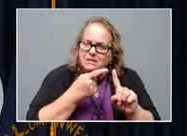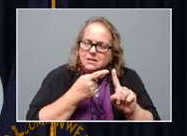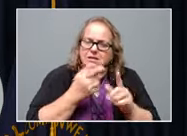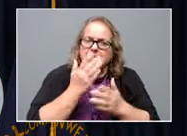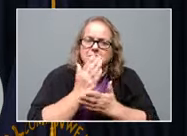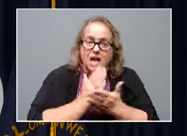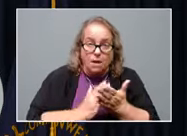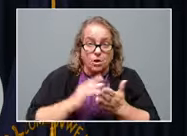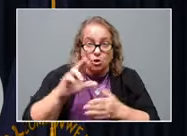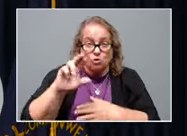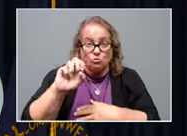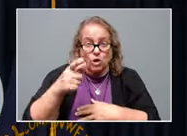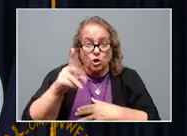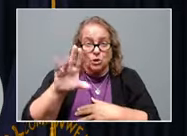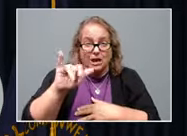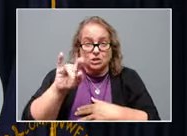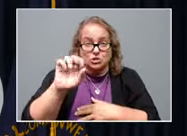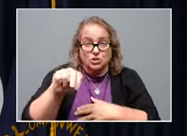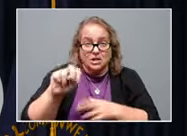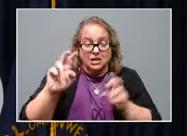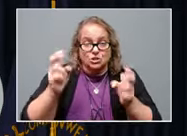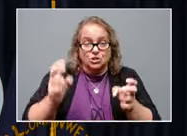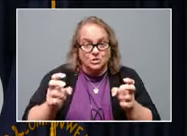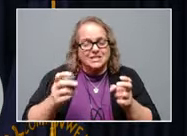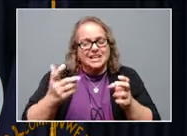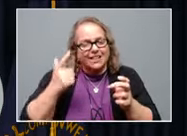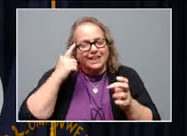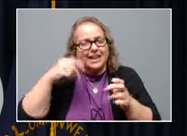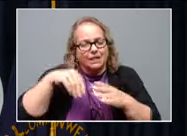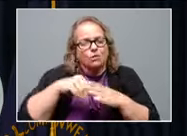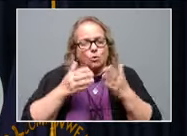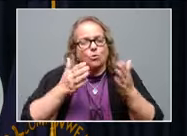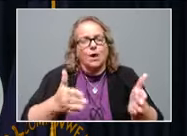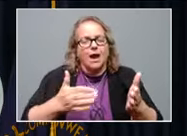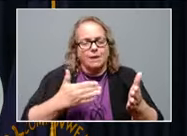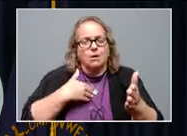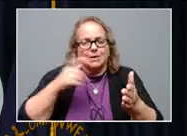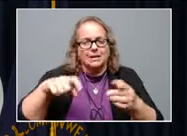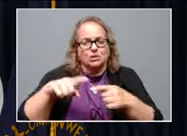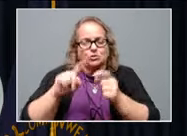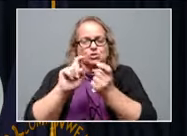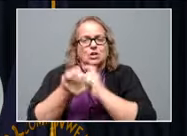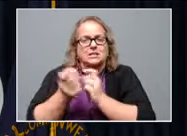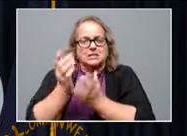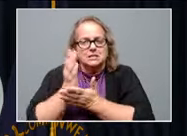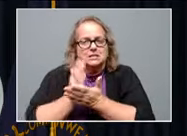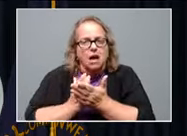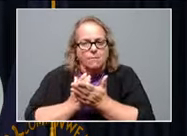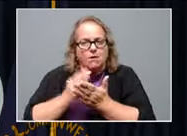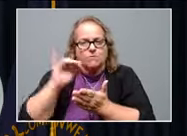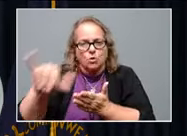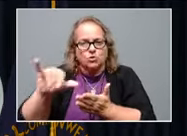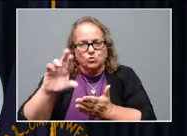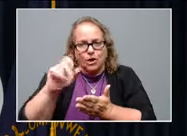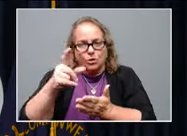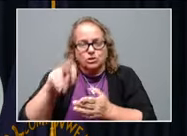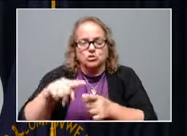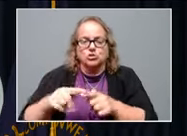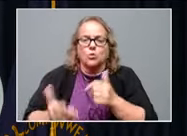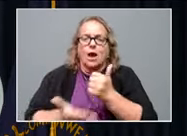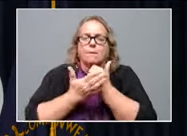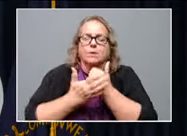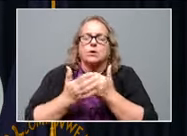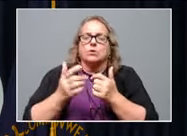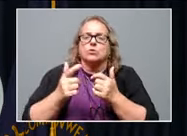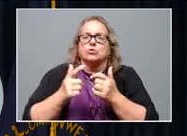now that are getting in the way. Maybe some steps that we can take in the short term to free up